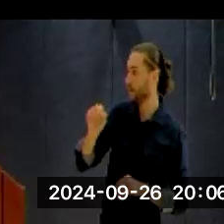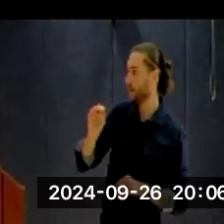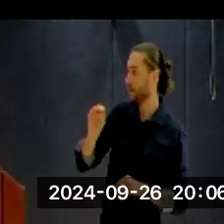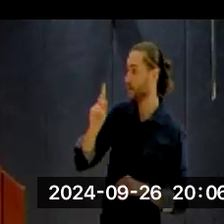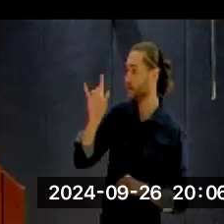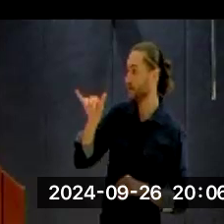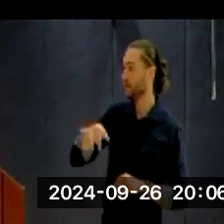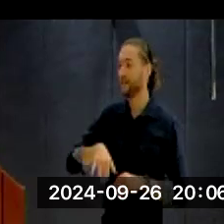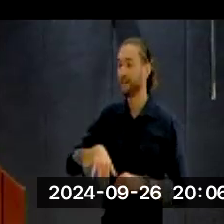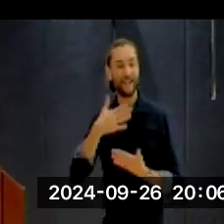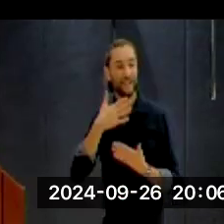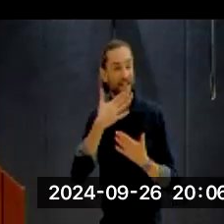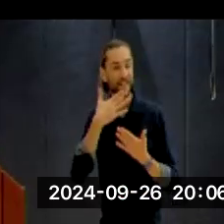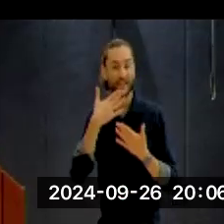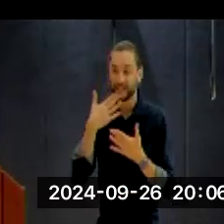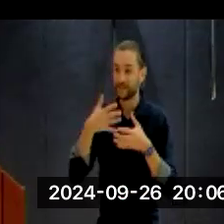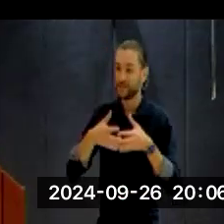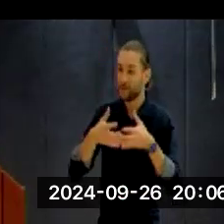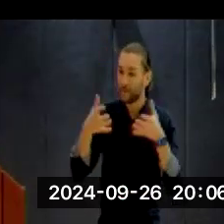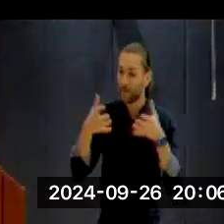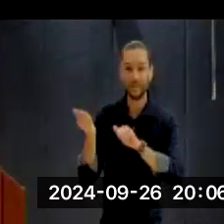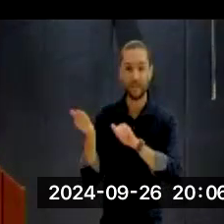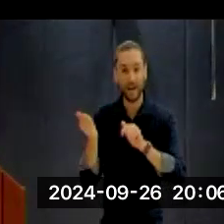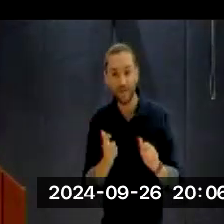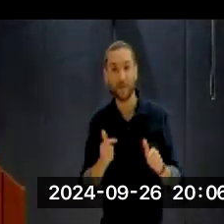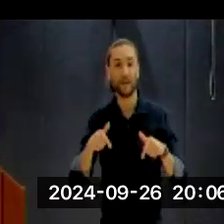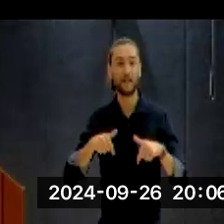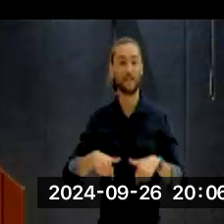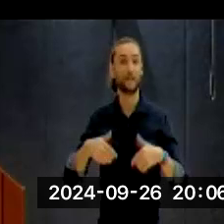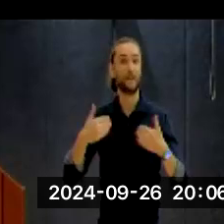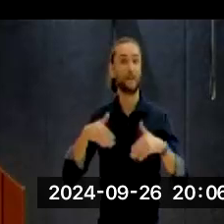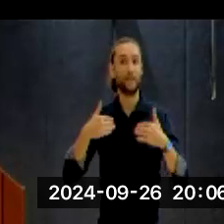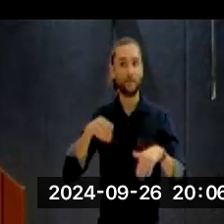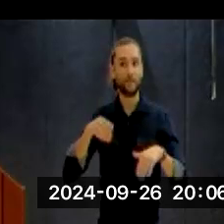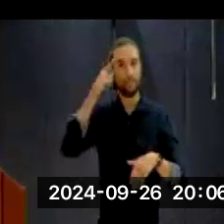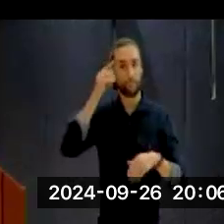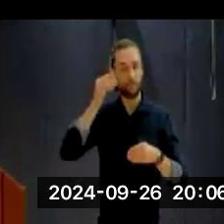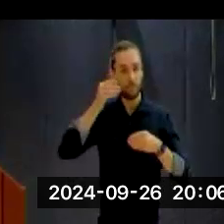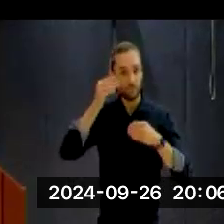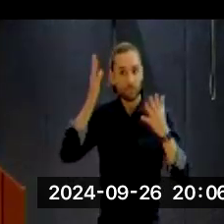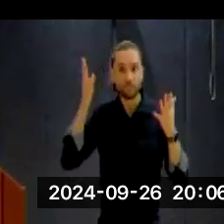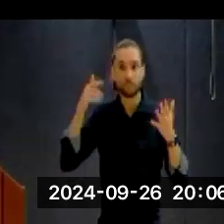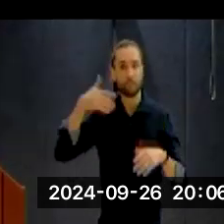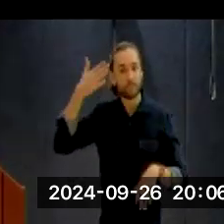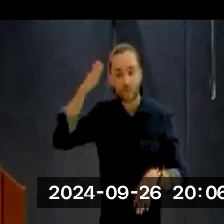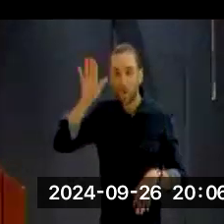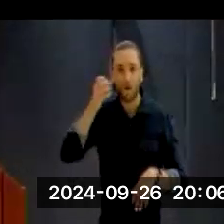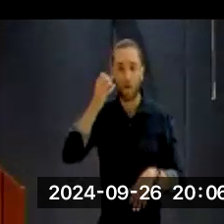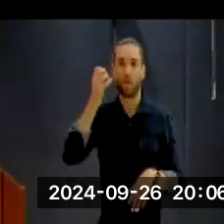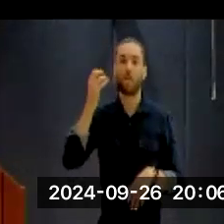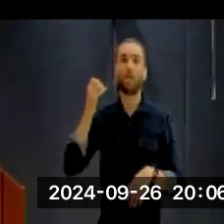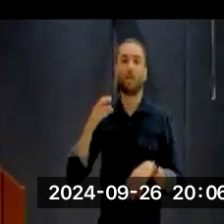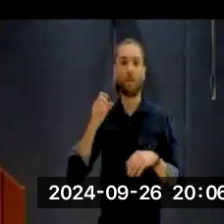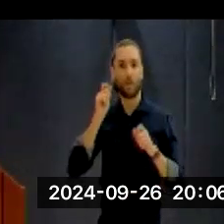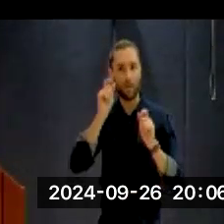Thank you. Thank you so much, everyone. This has been a really enlightening evening. And I just keep hearing the phrase in